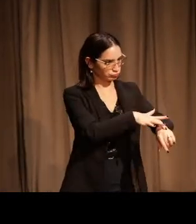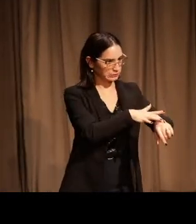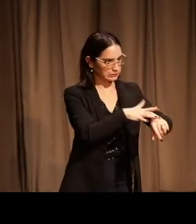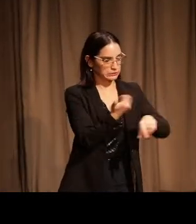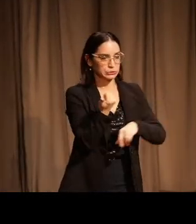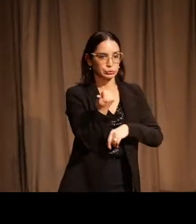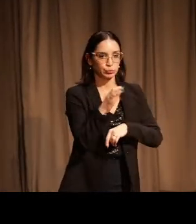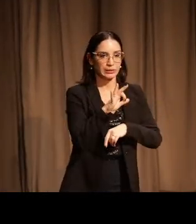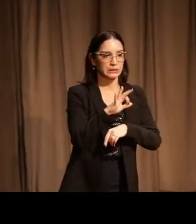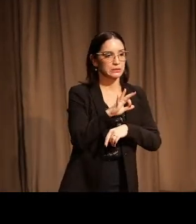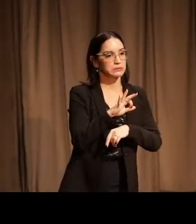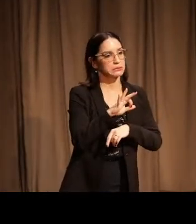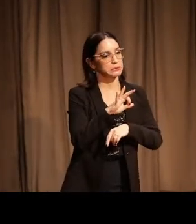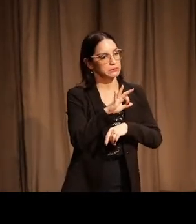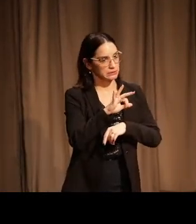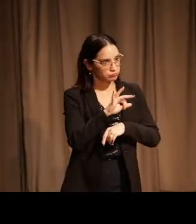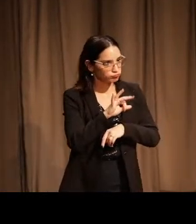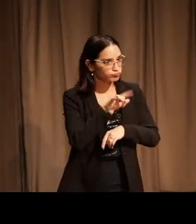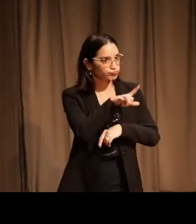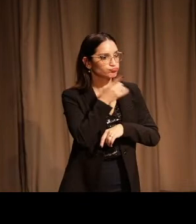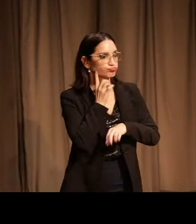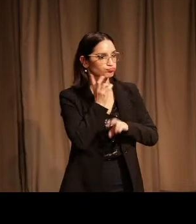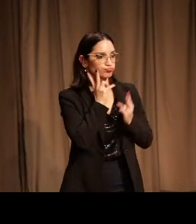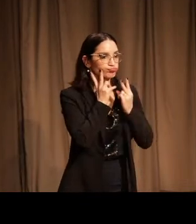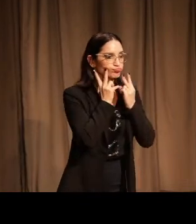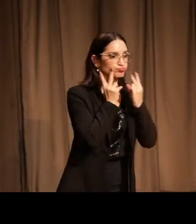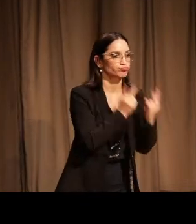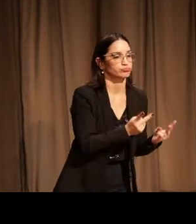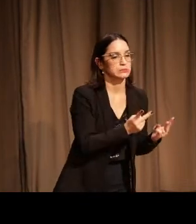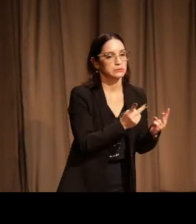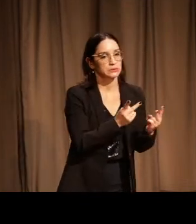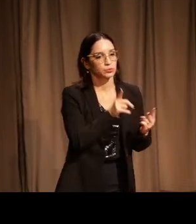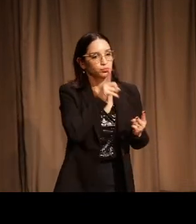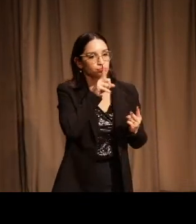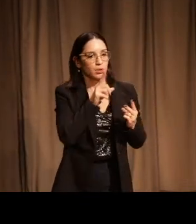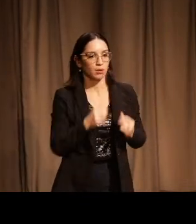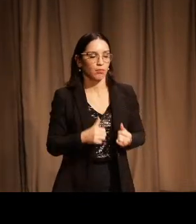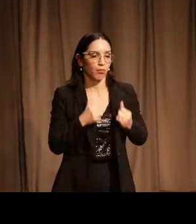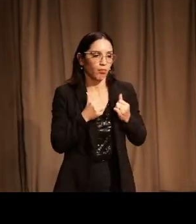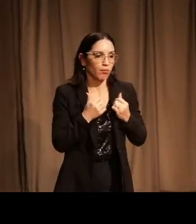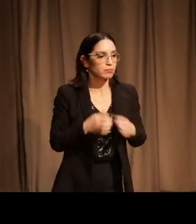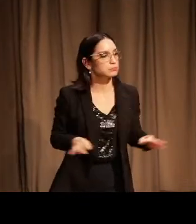2019 to make a residence was, wow, very important to me.